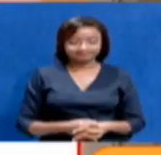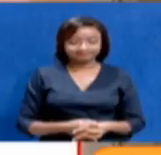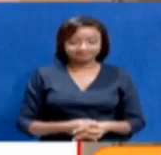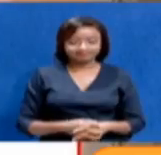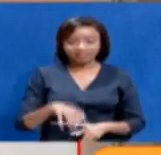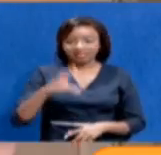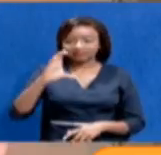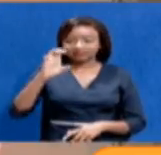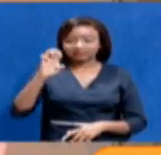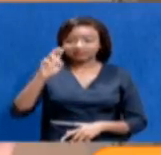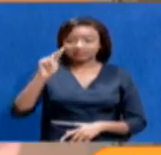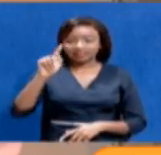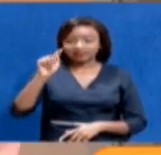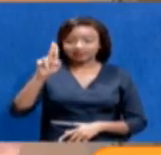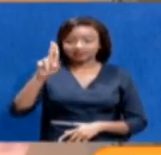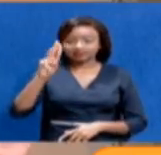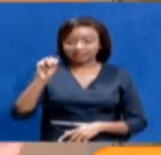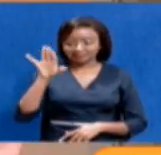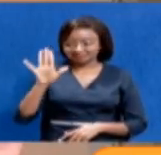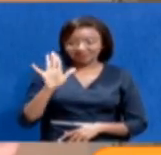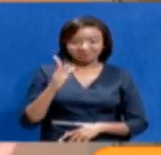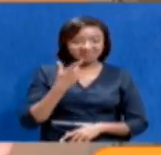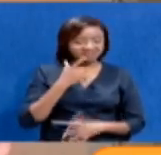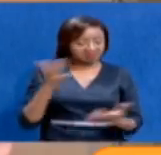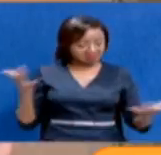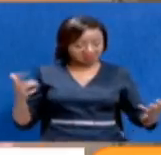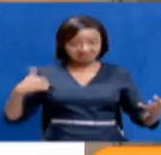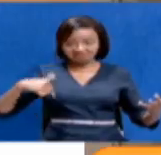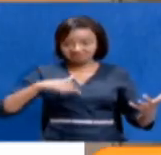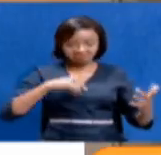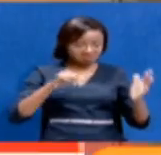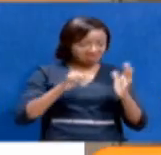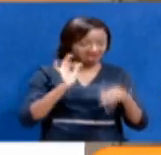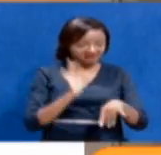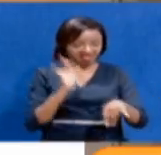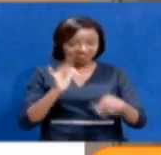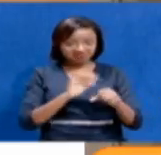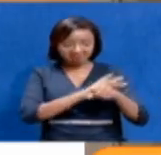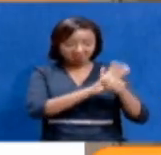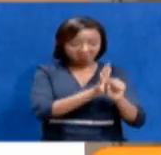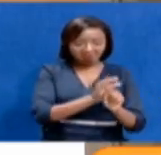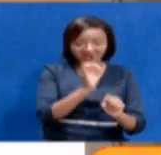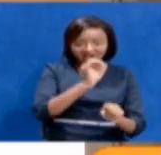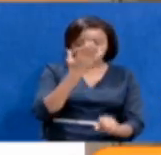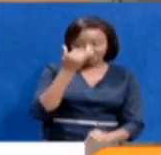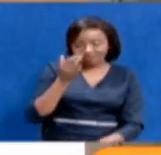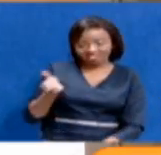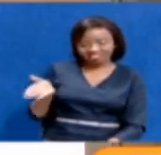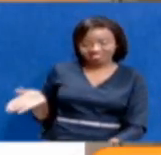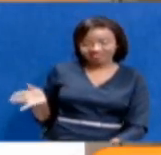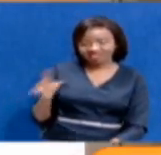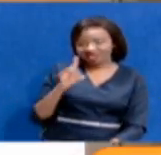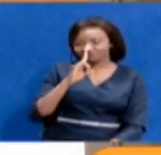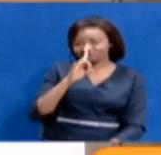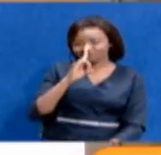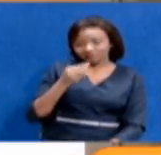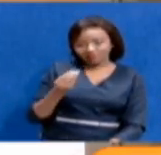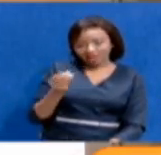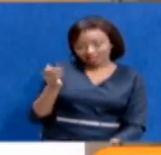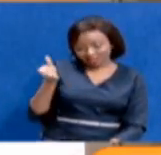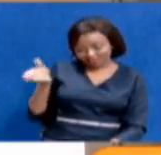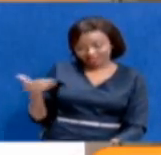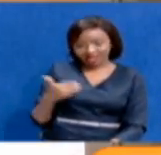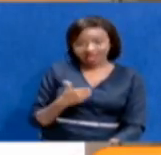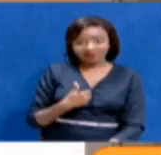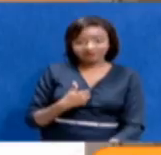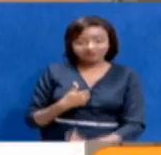And Centum Investment Company says it can withstand the effects of the COVID-19 pandemic thanks to its stash of cash and minimal exposure